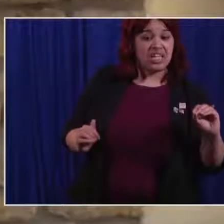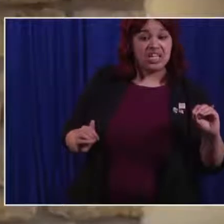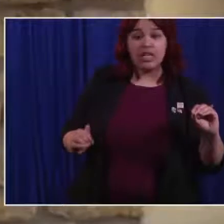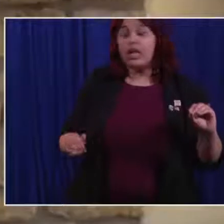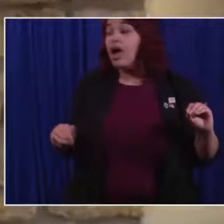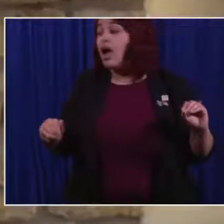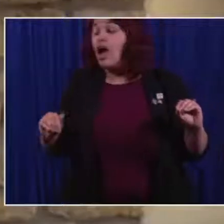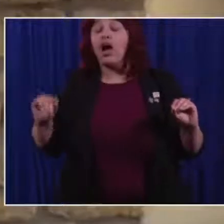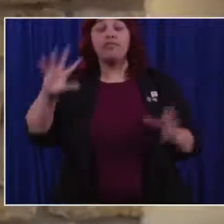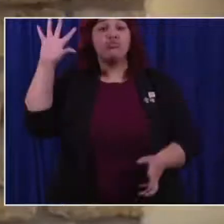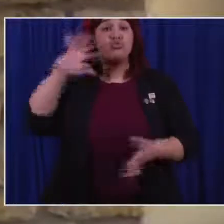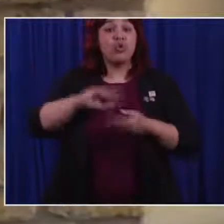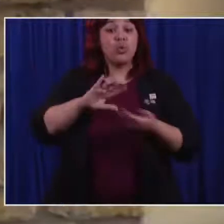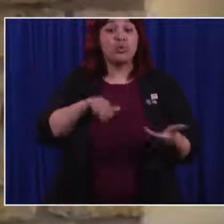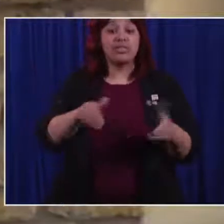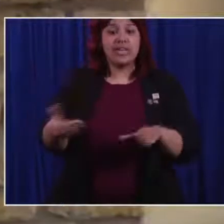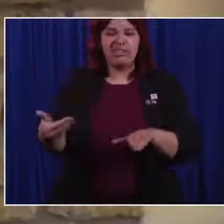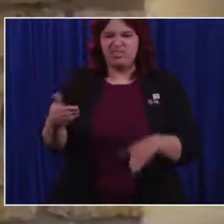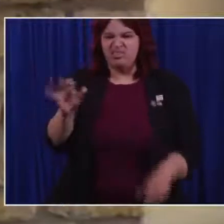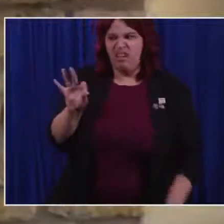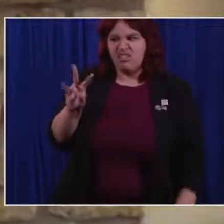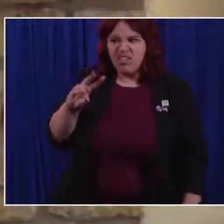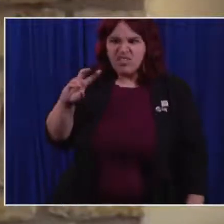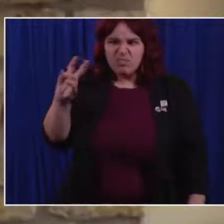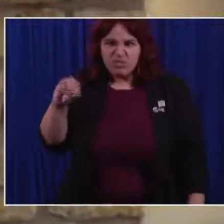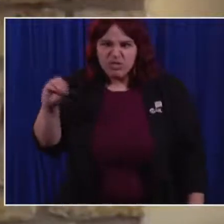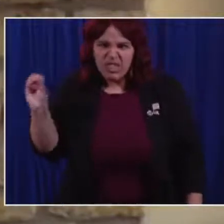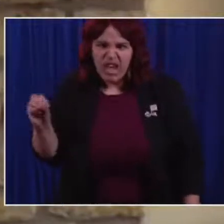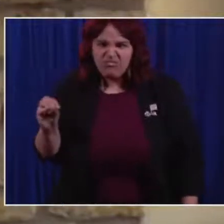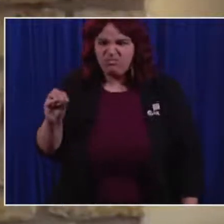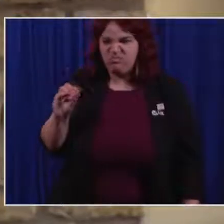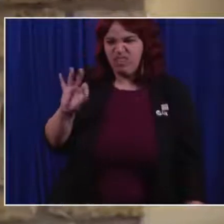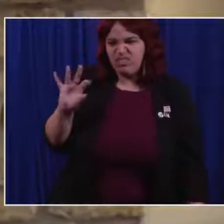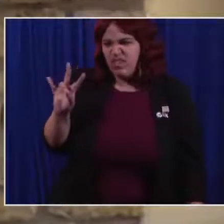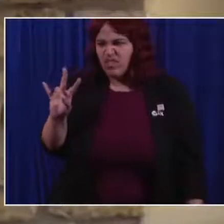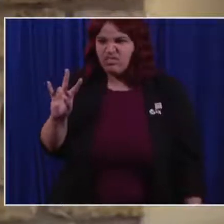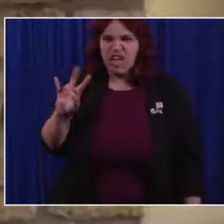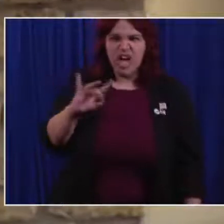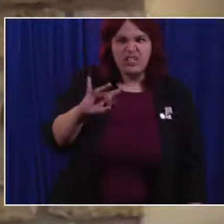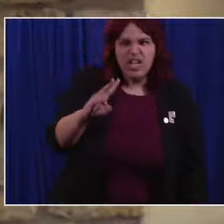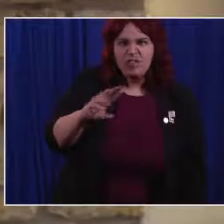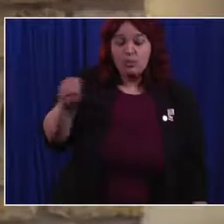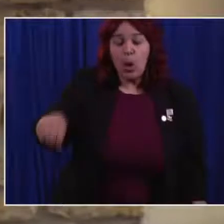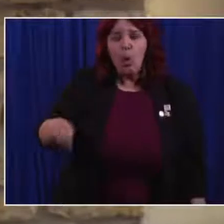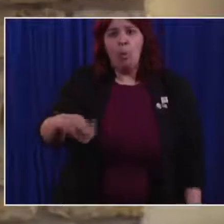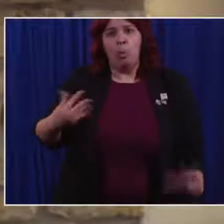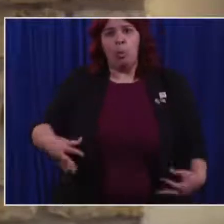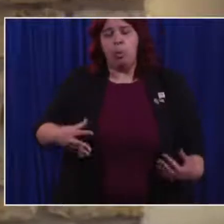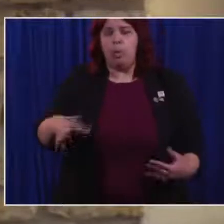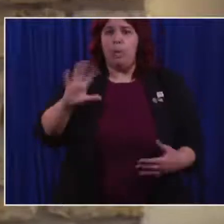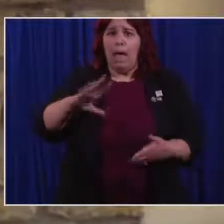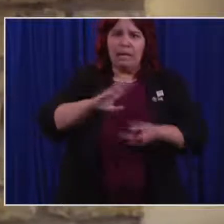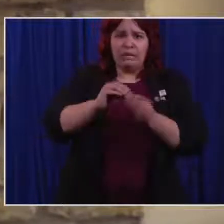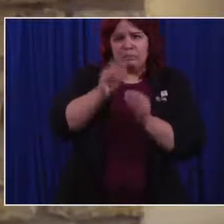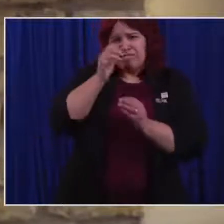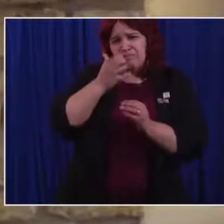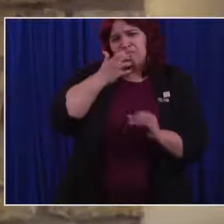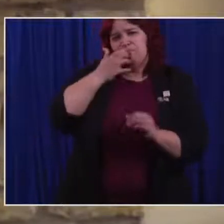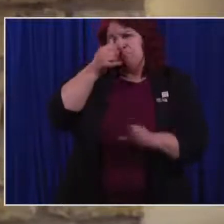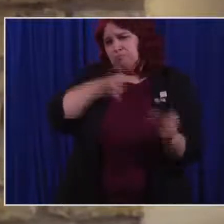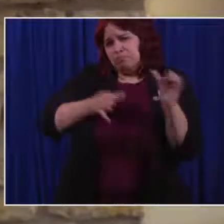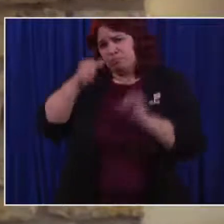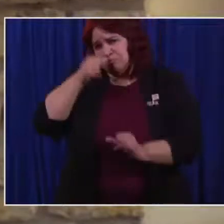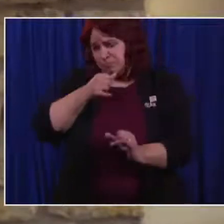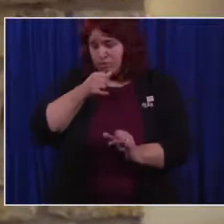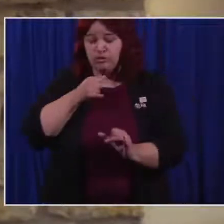deaths. So it is just the best indicator, and it's so important that we don't get